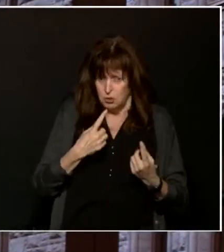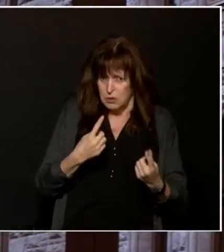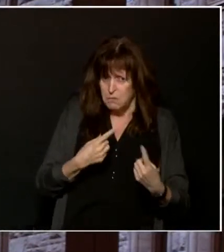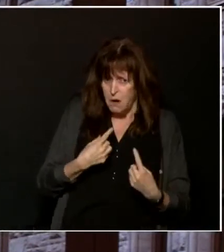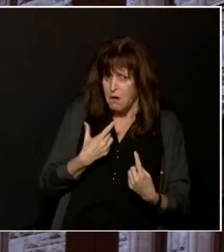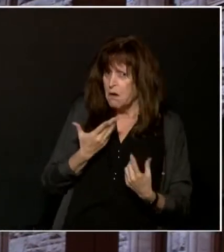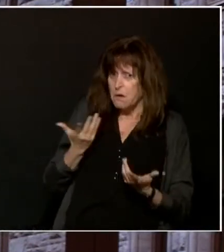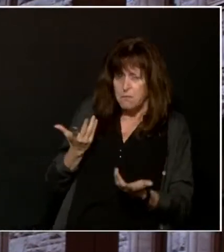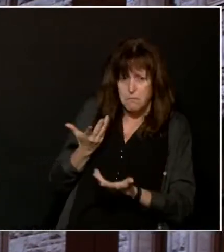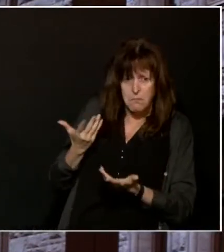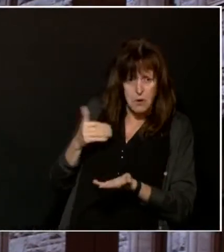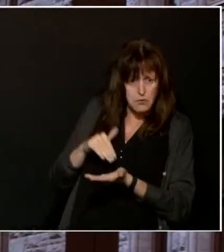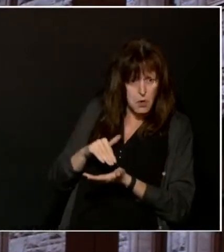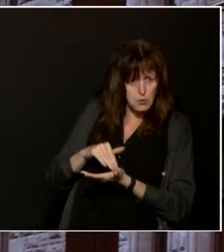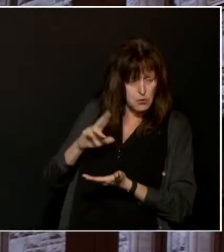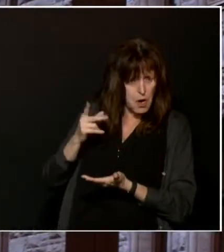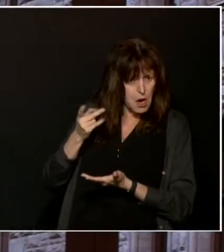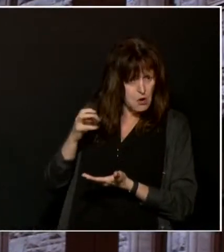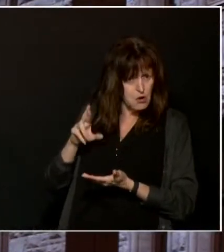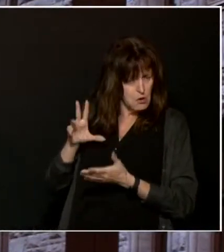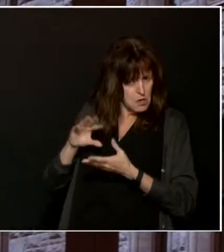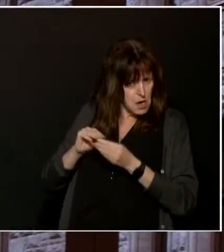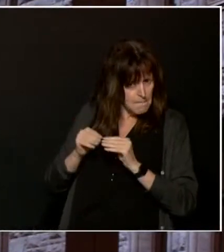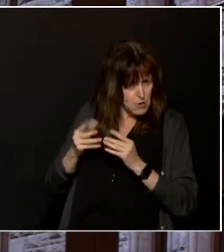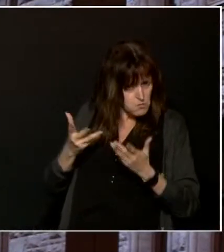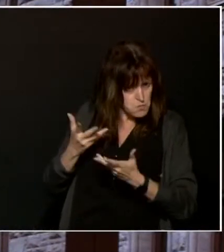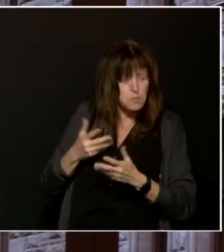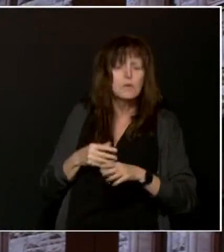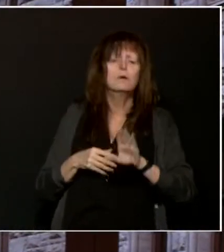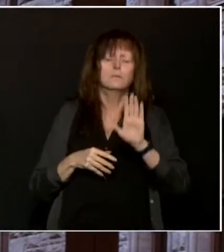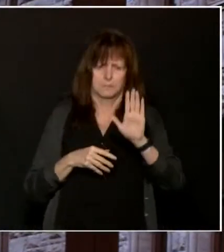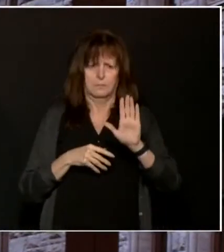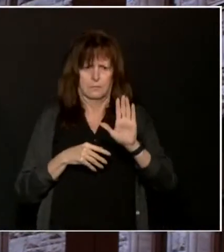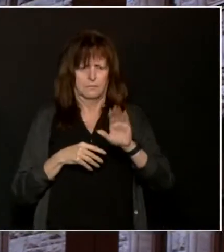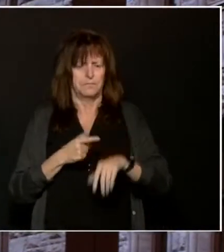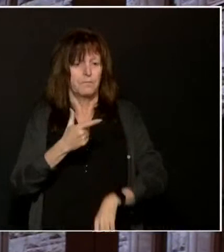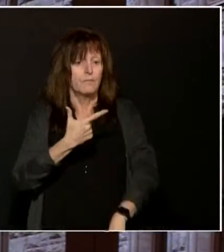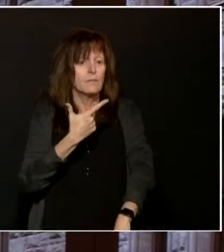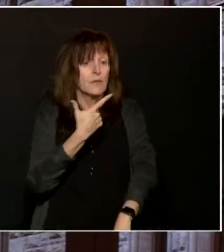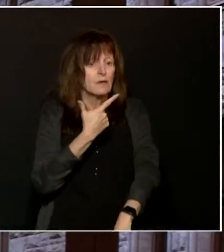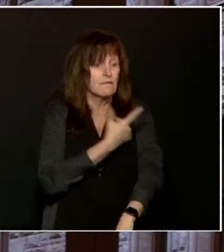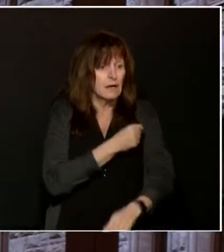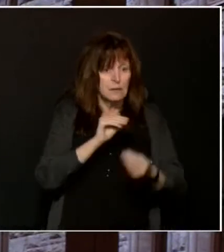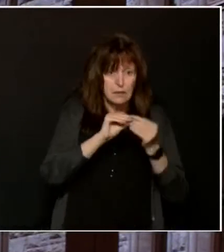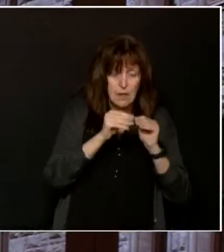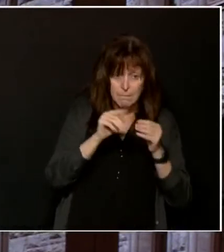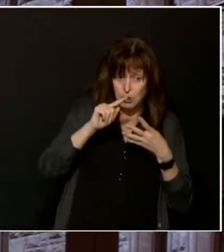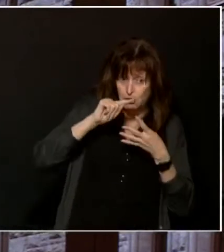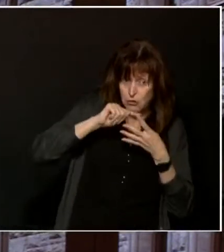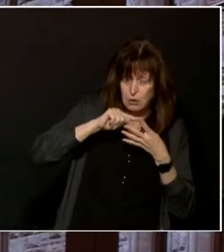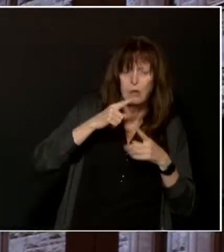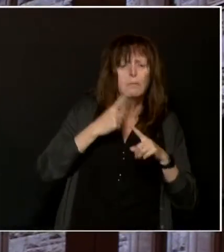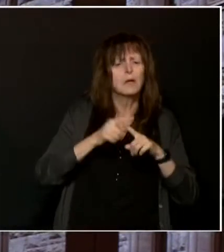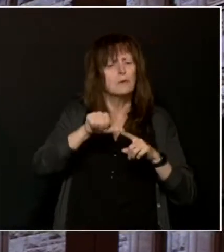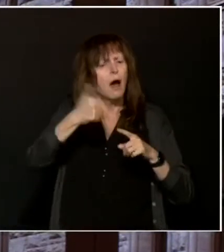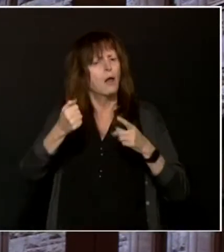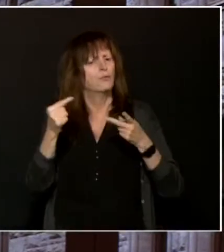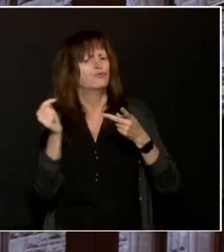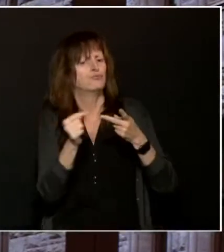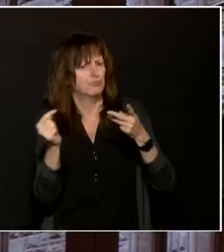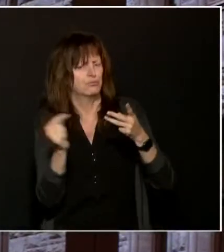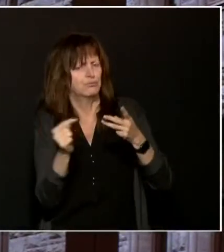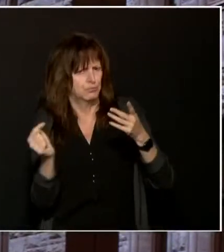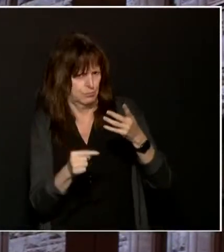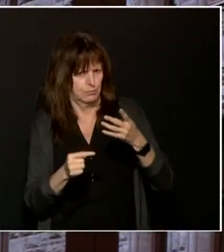that. So besides the vaccination rate, we also are looking at other metrics in there, which includes the hospital